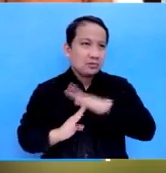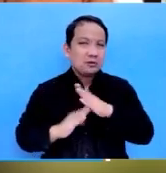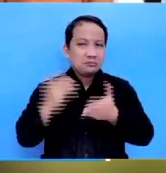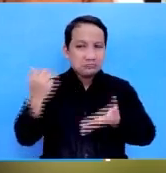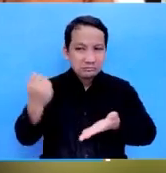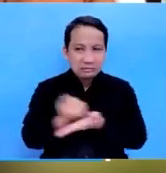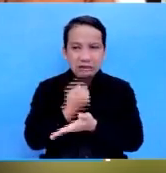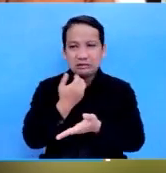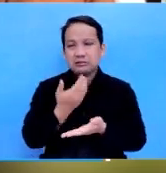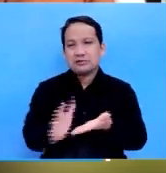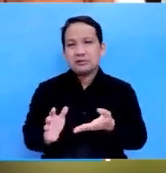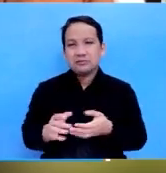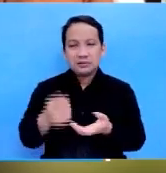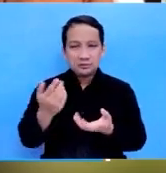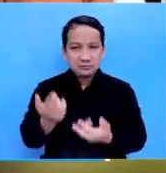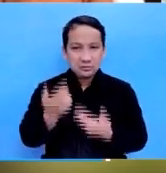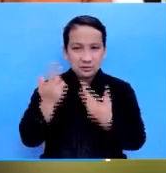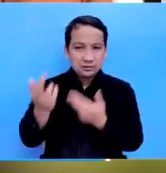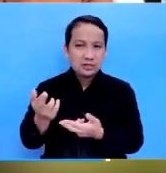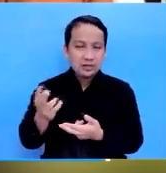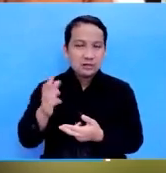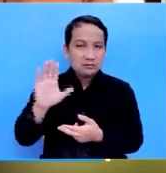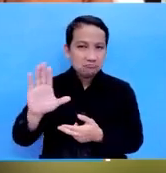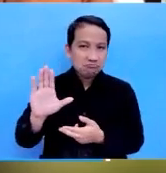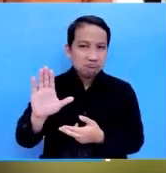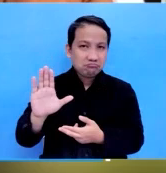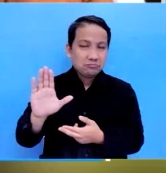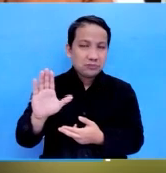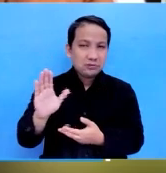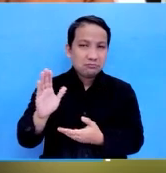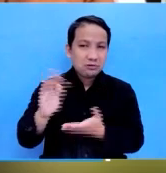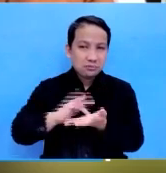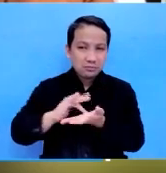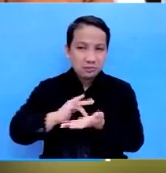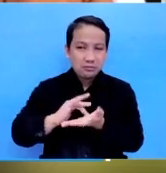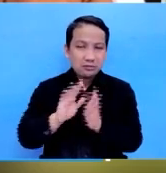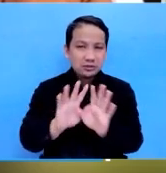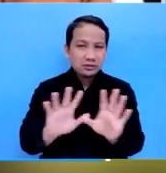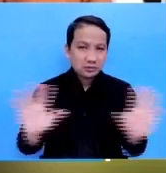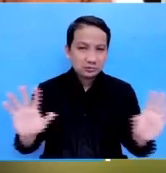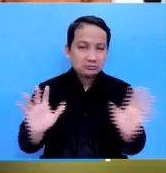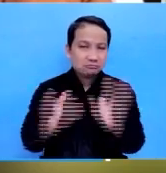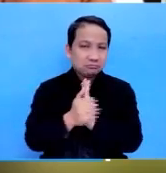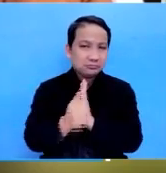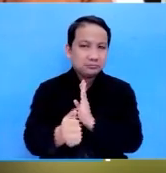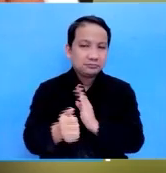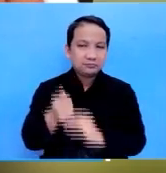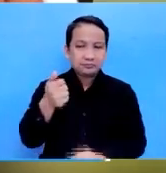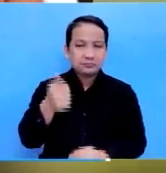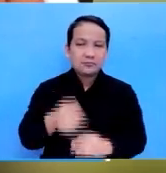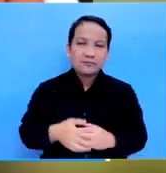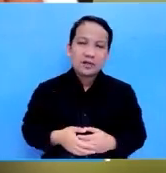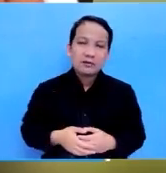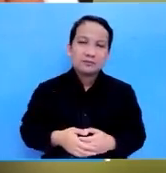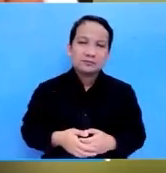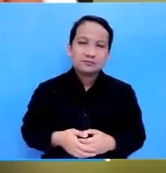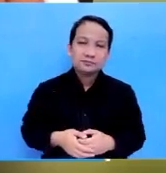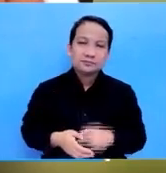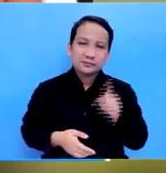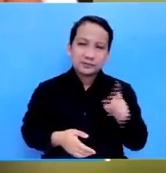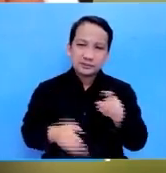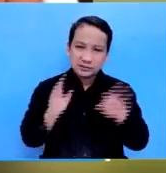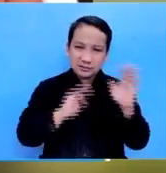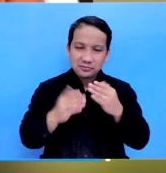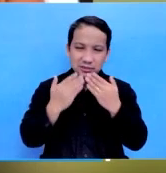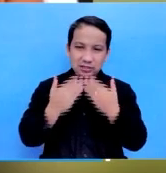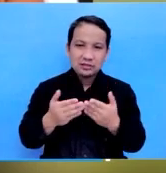at saka na-recommend na rin naman ito ng ating mga medical experts. Oo nga po one problem at a time nga po. Maraming